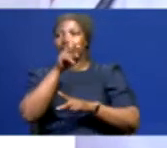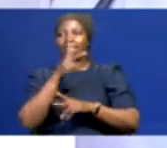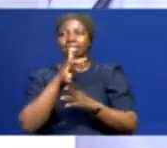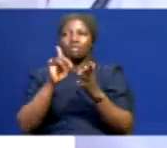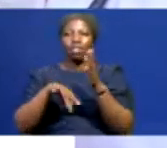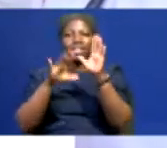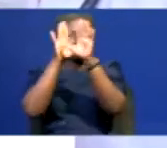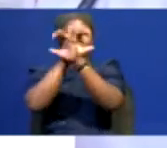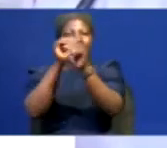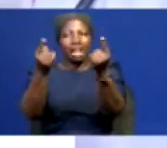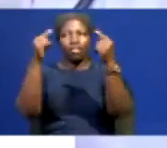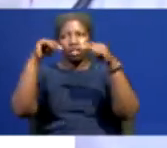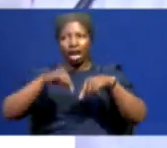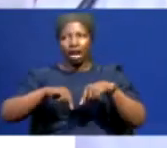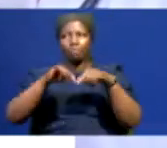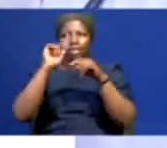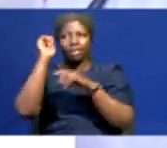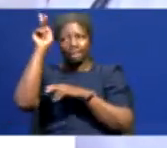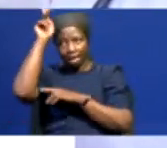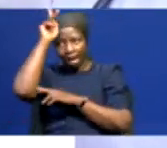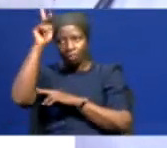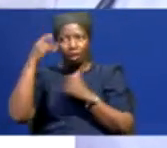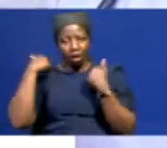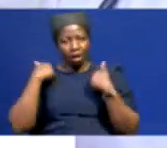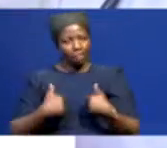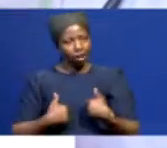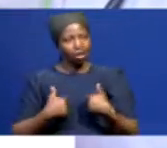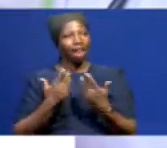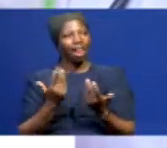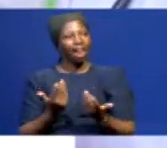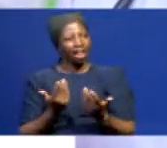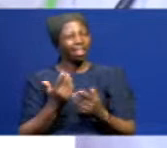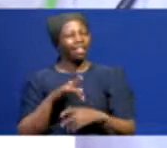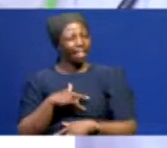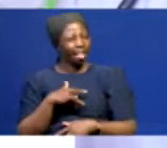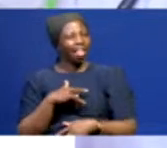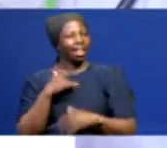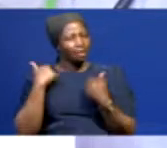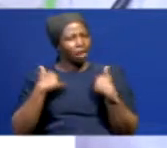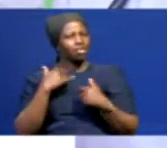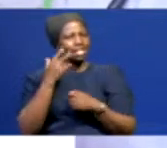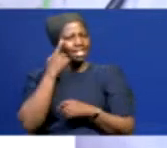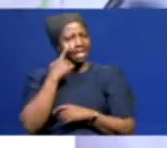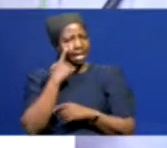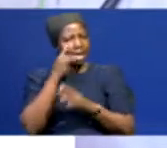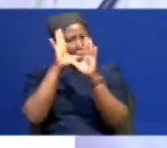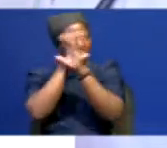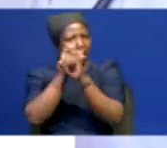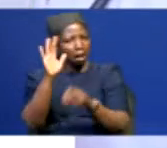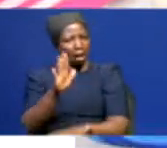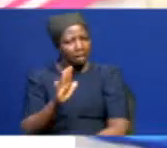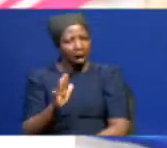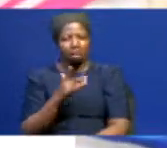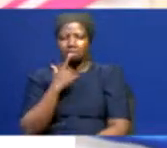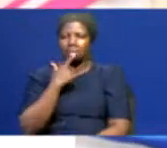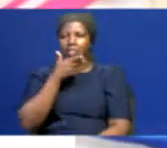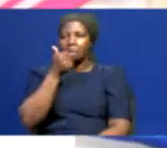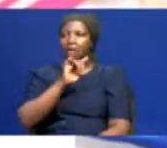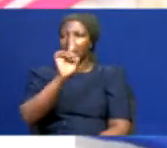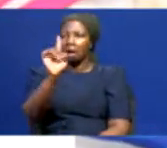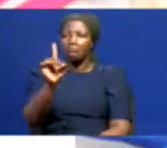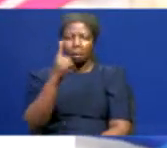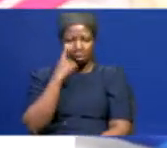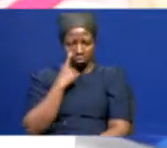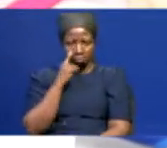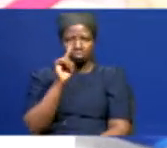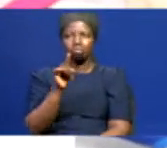president amekuja Kiambu. So mimi nikawa tu nikasikia, ai, na mimi sijaiona president, so nikasema wacha tu niende nimuone. Her